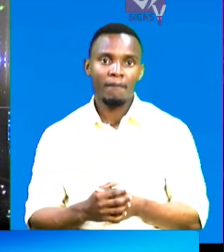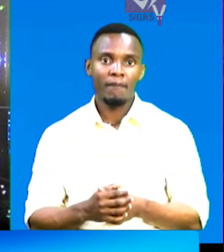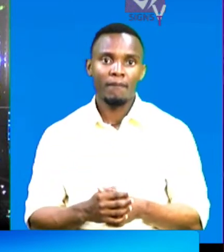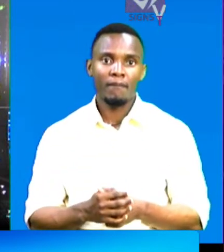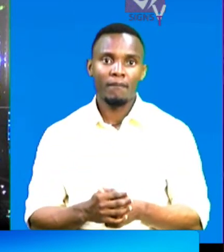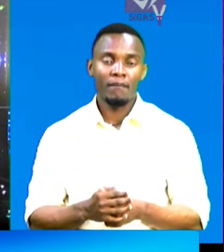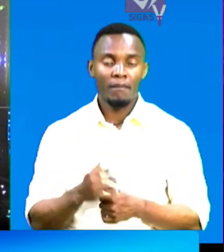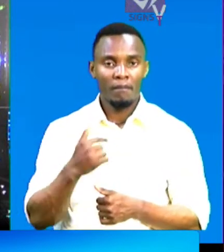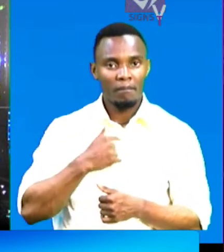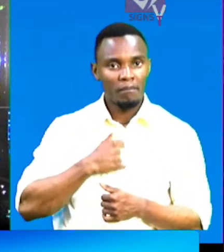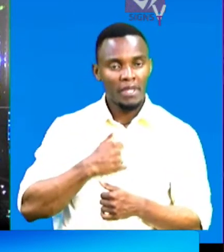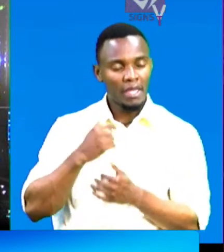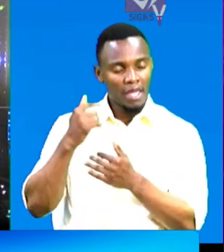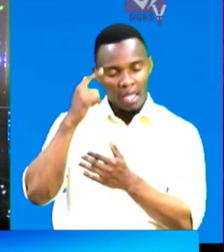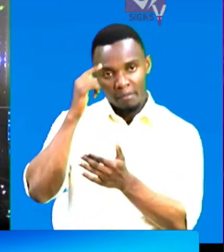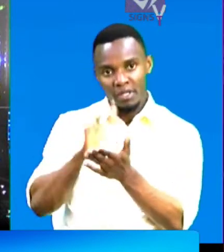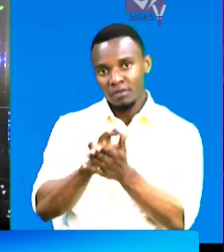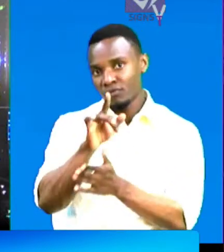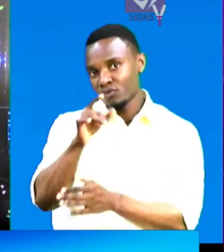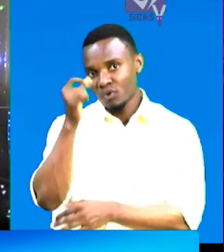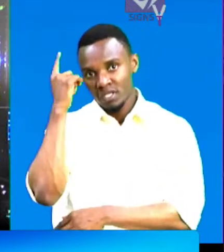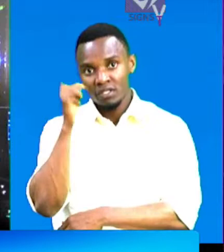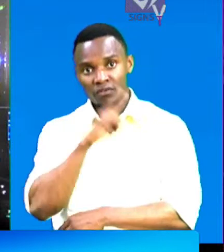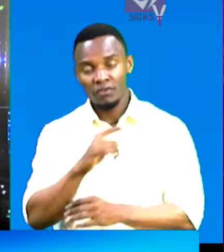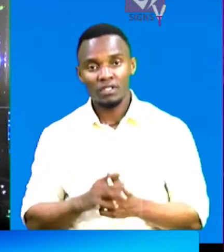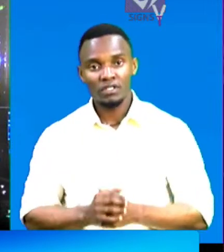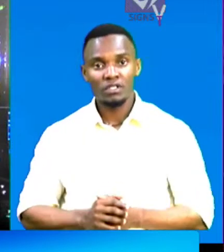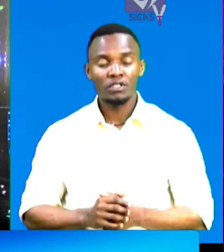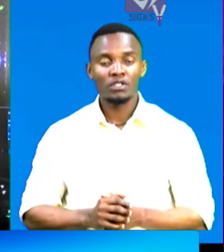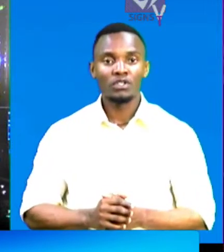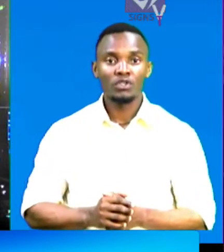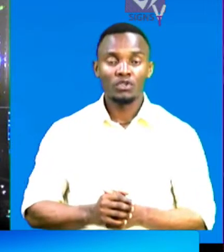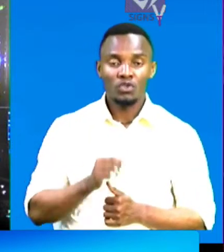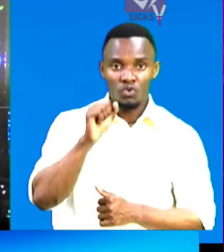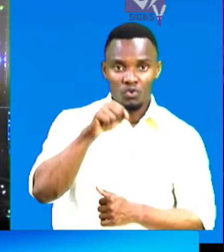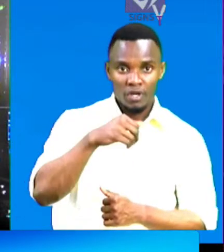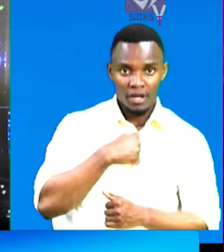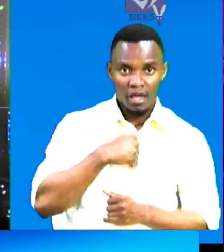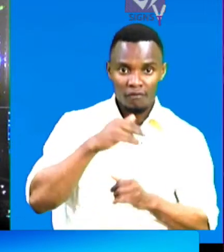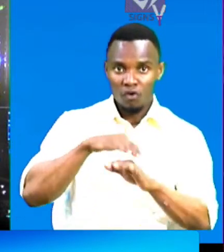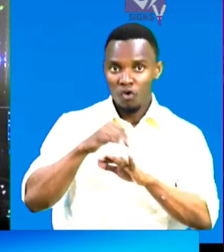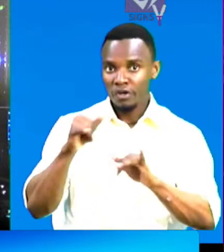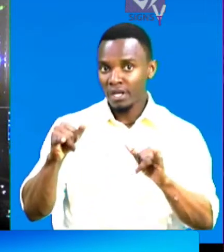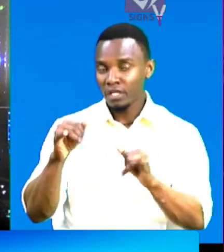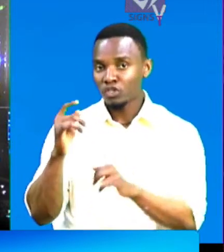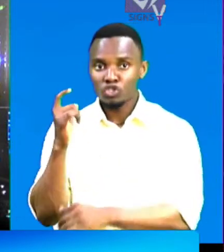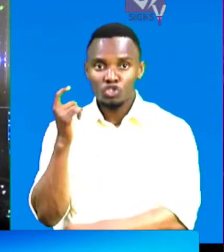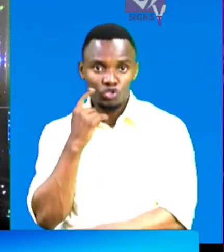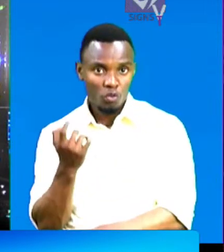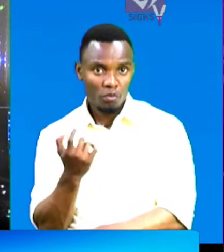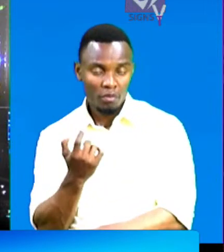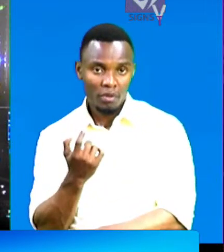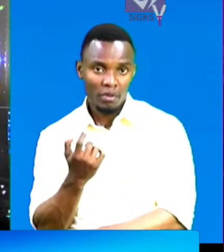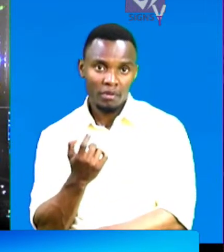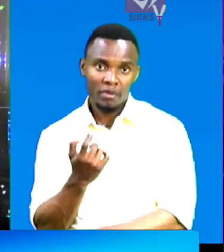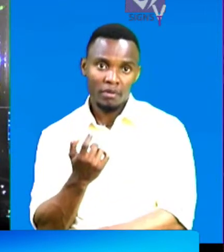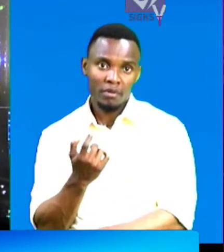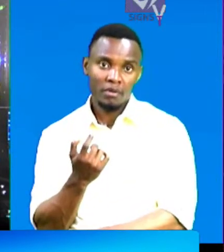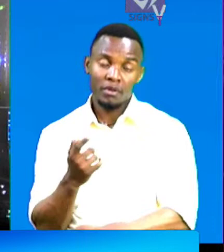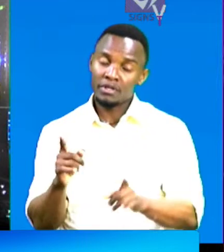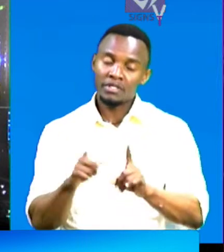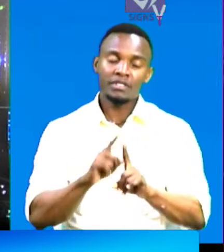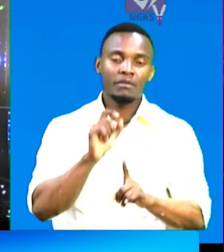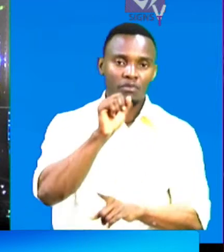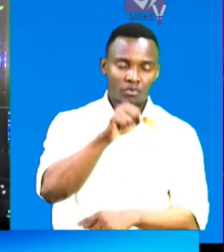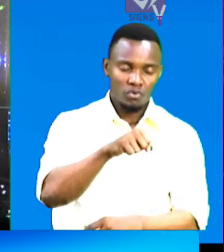I hope you understand. You can decide to open an online store, or you can